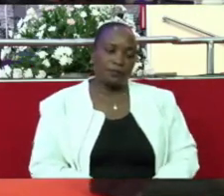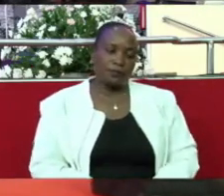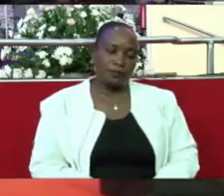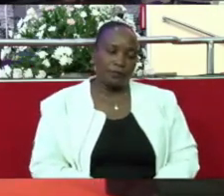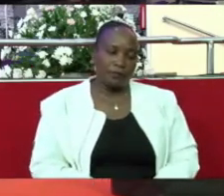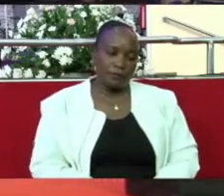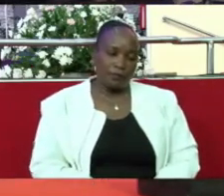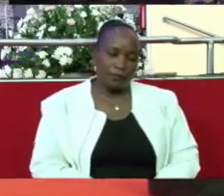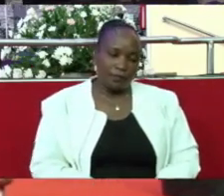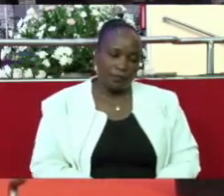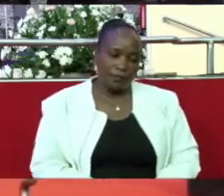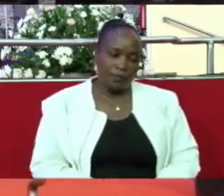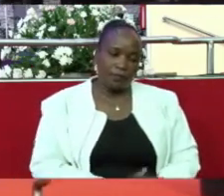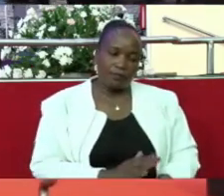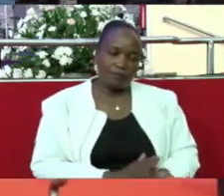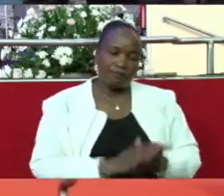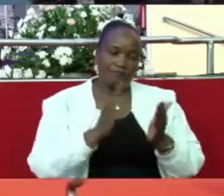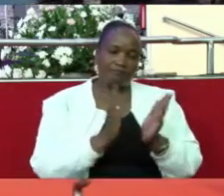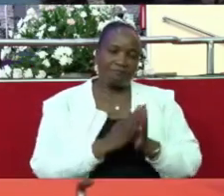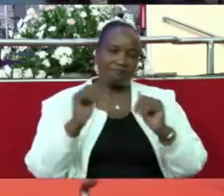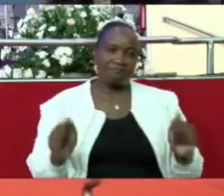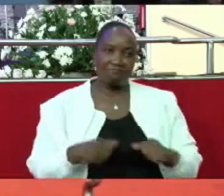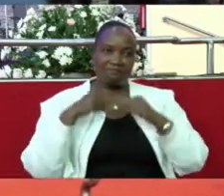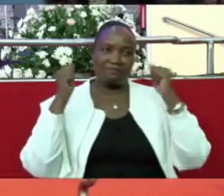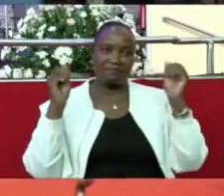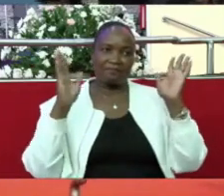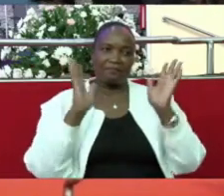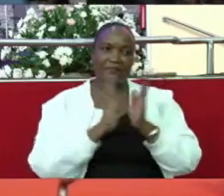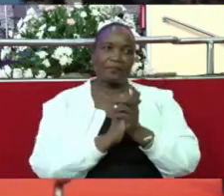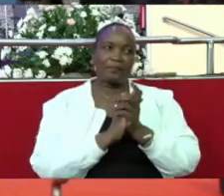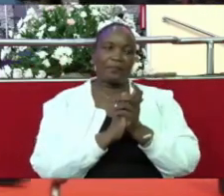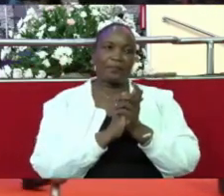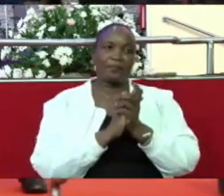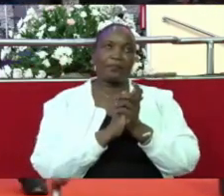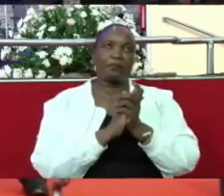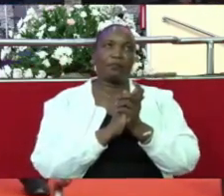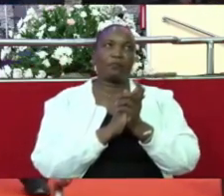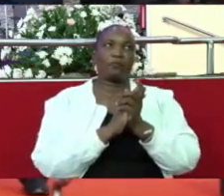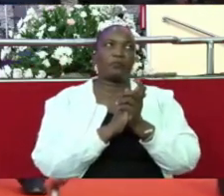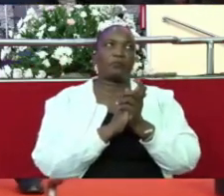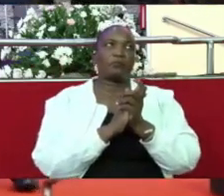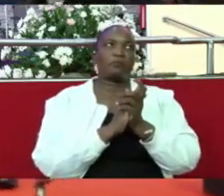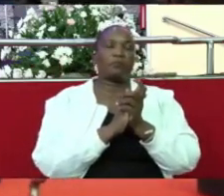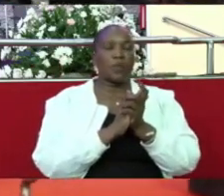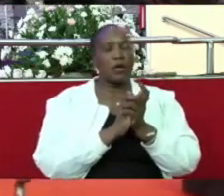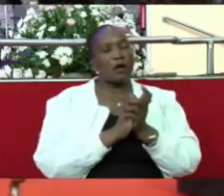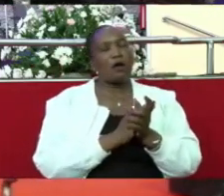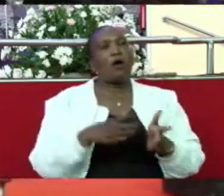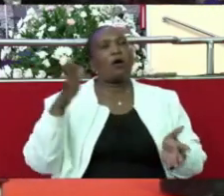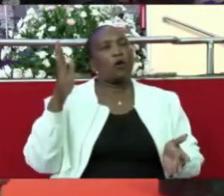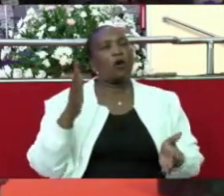me. Hallelujah. The Lord cannot move. He wants to make you to be that tool